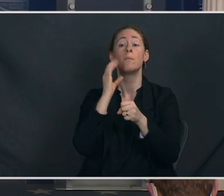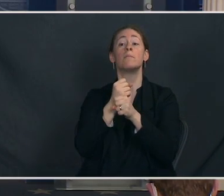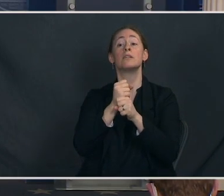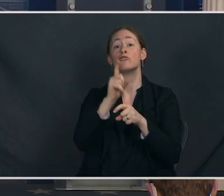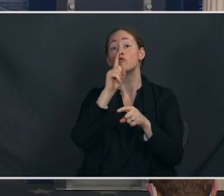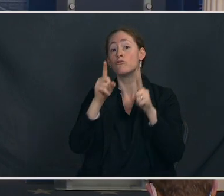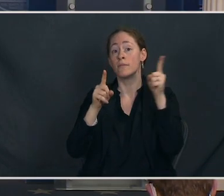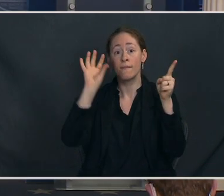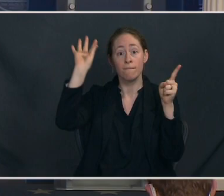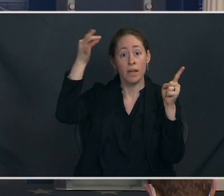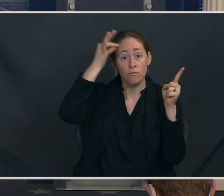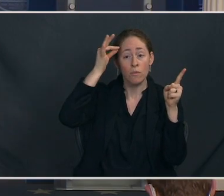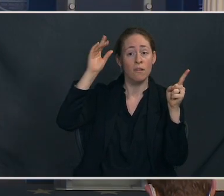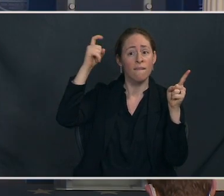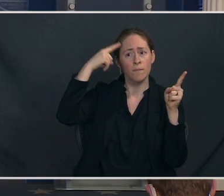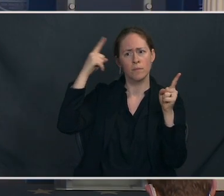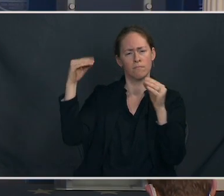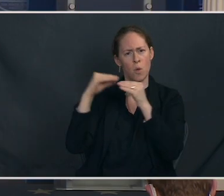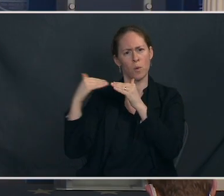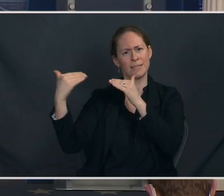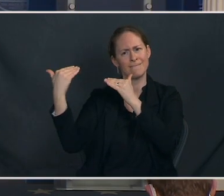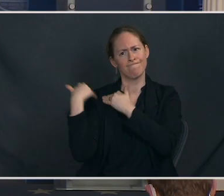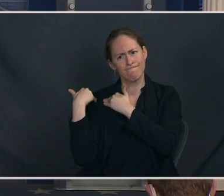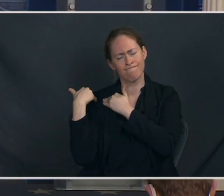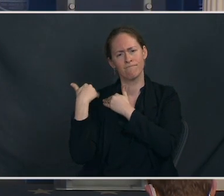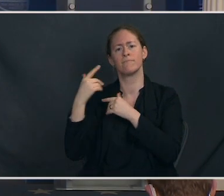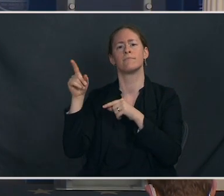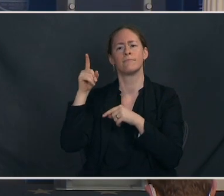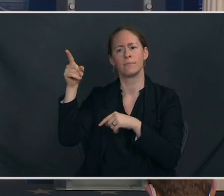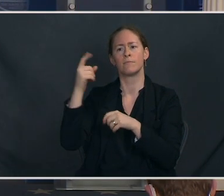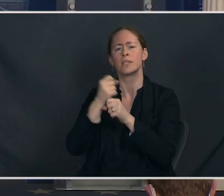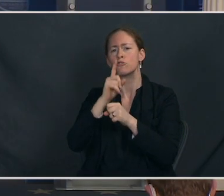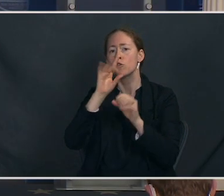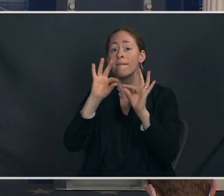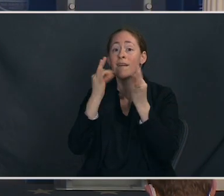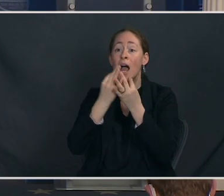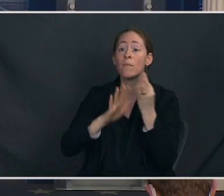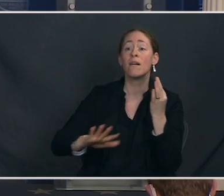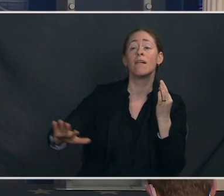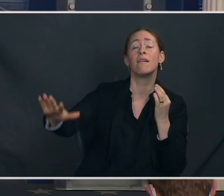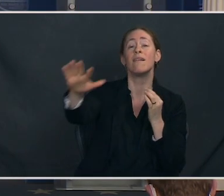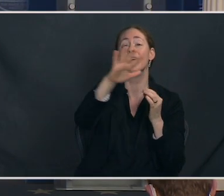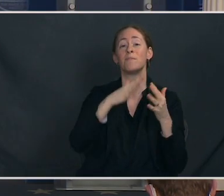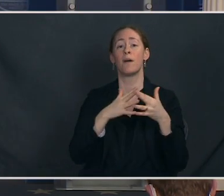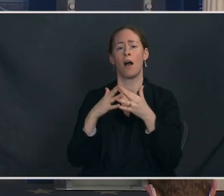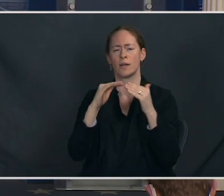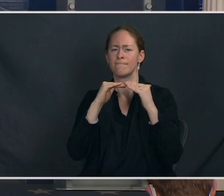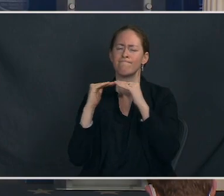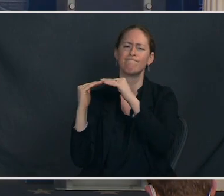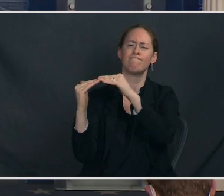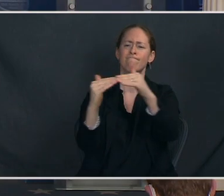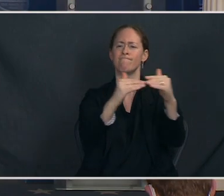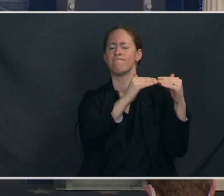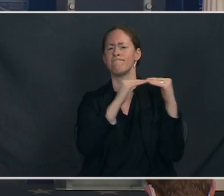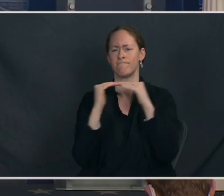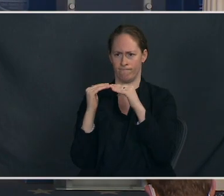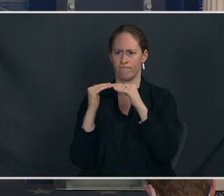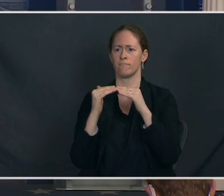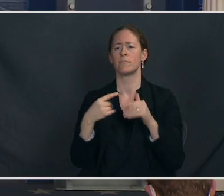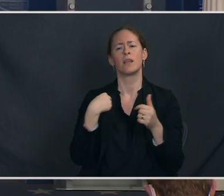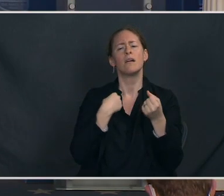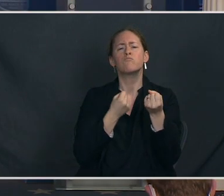advancing equity for families across America. I have the support of every White House office and every agency in this